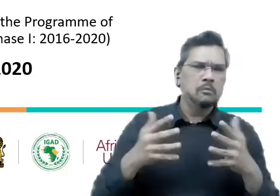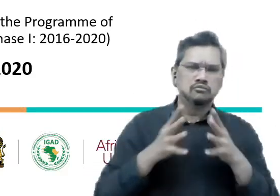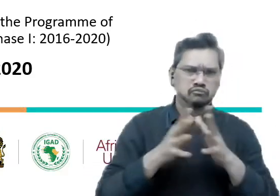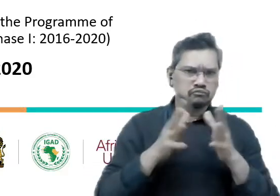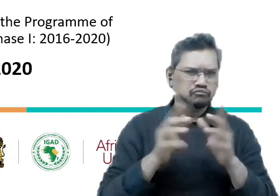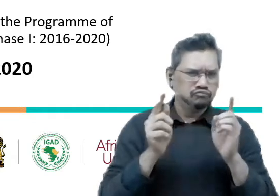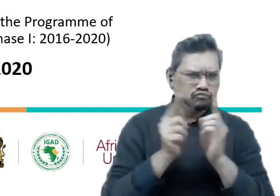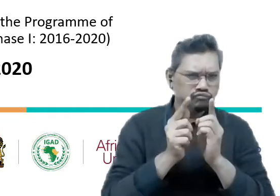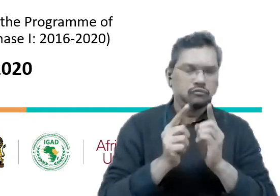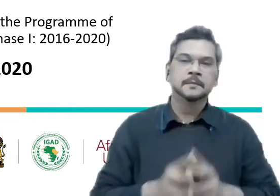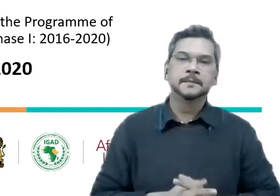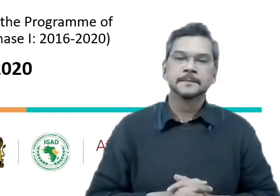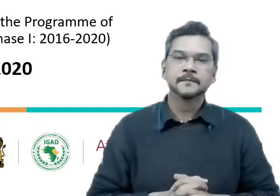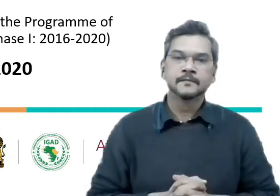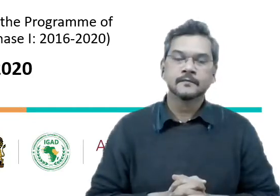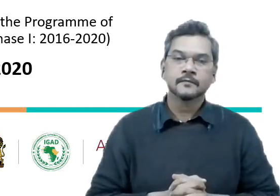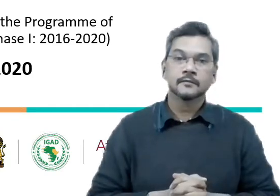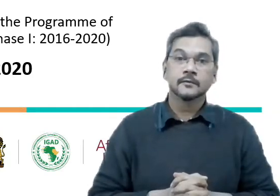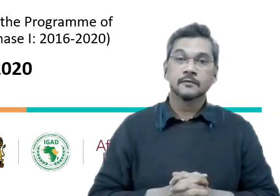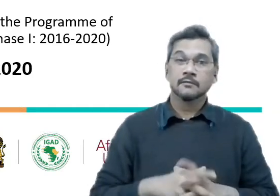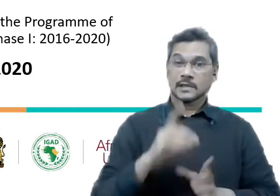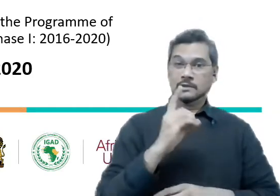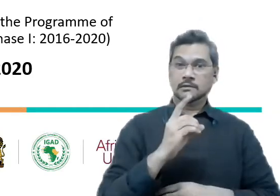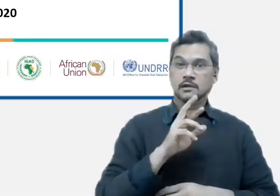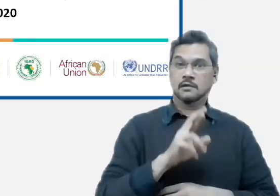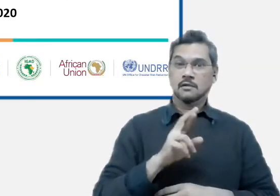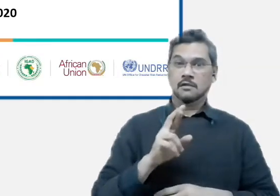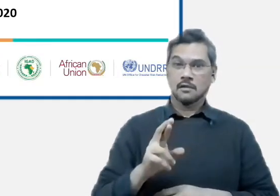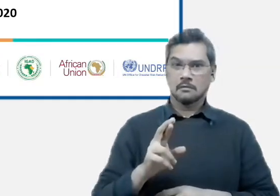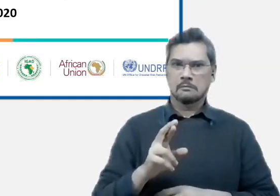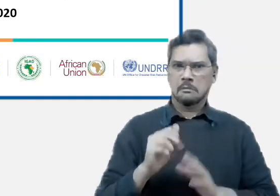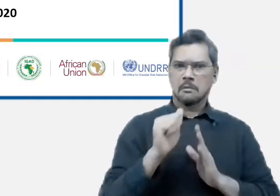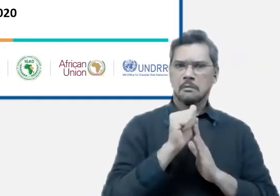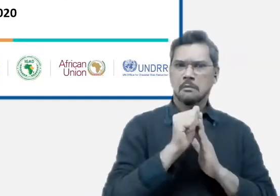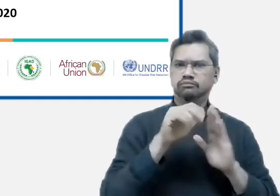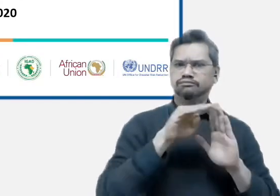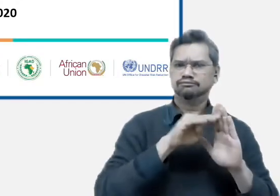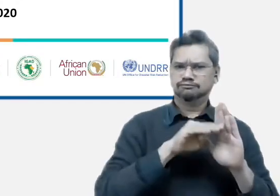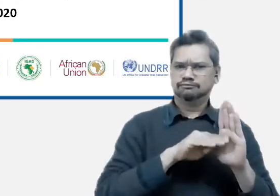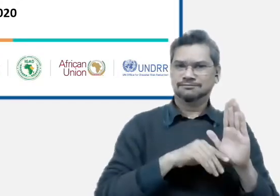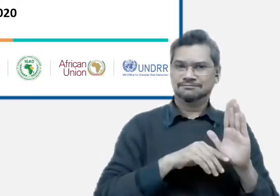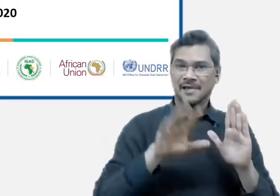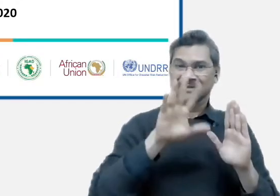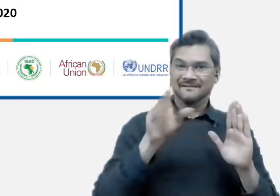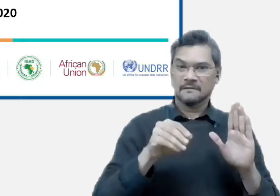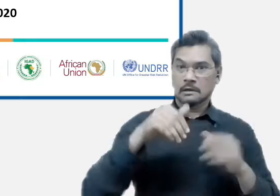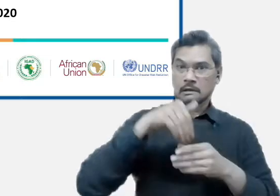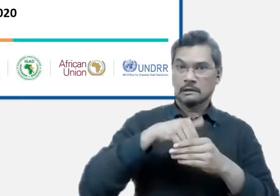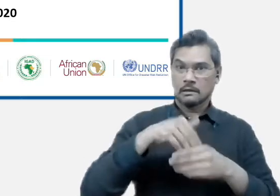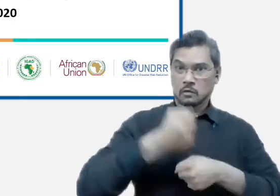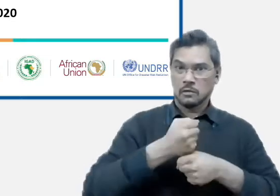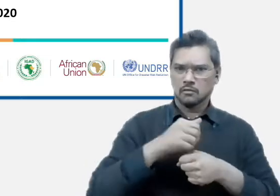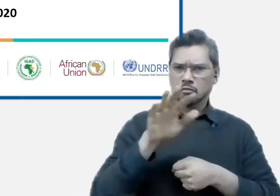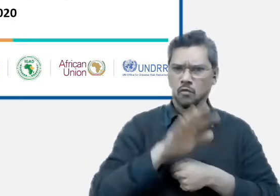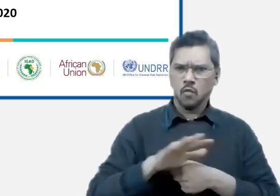The disaster risk reduction agenda in African continent came a long way, and it evolved